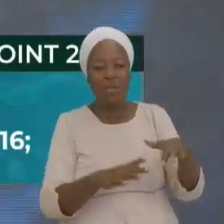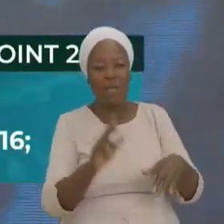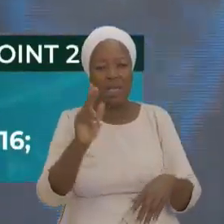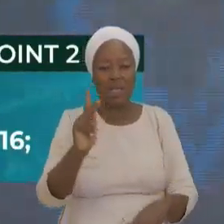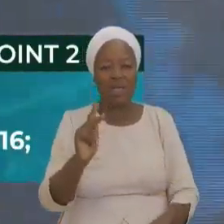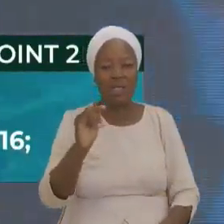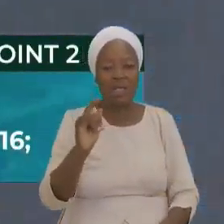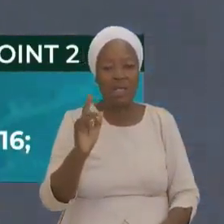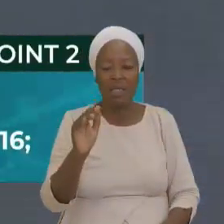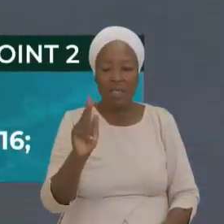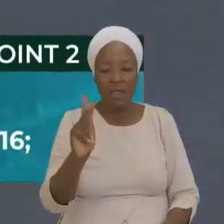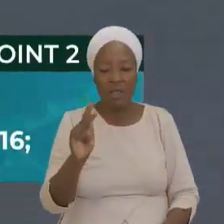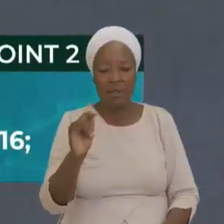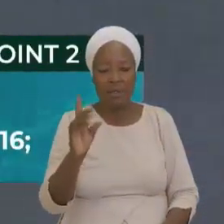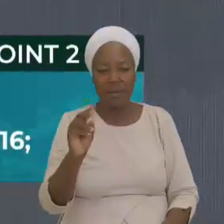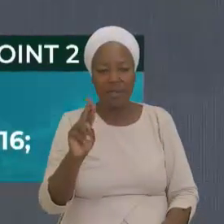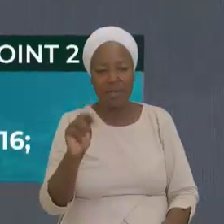back.